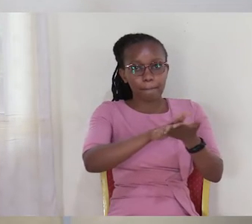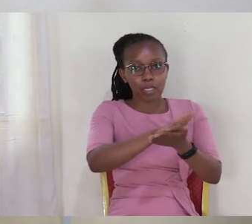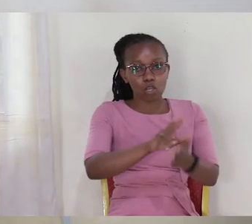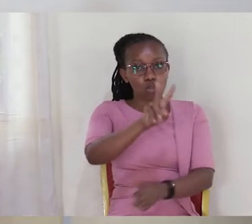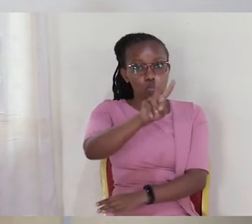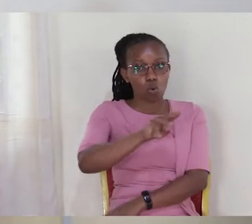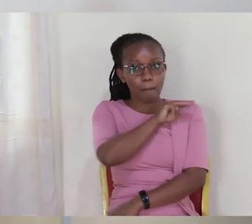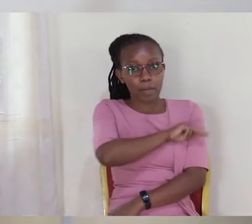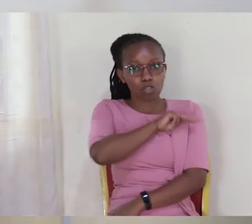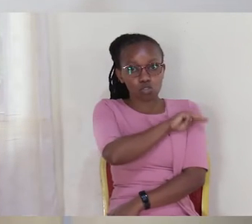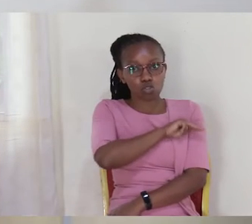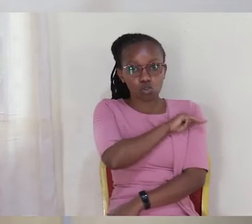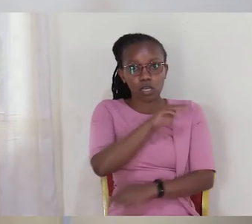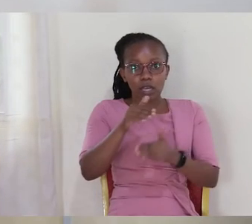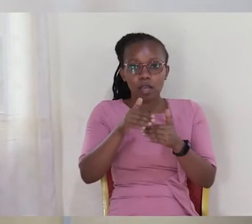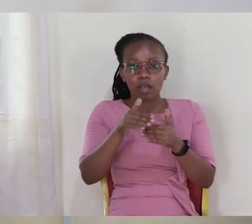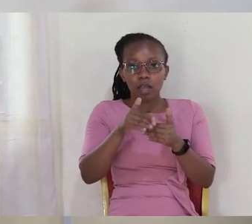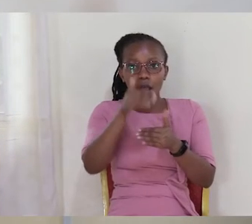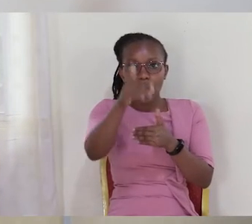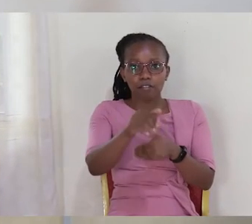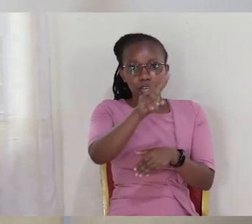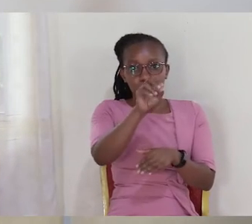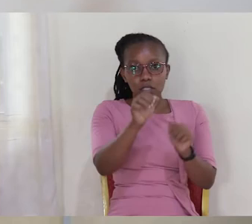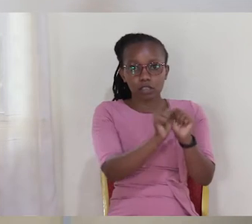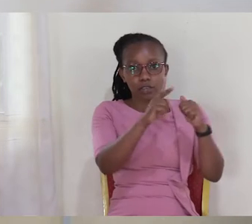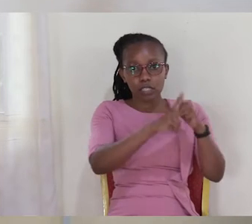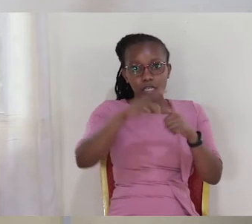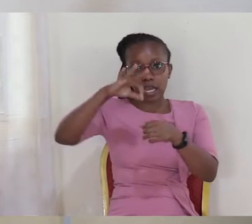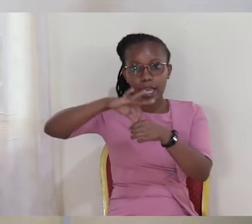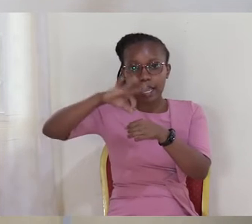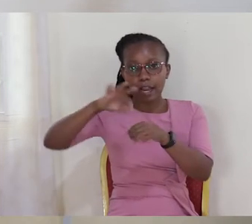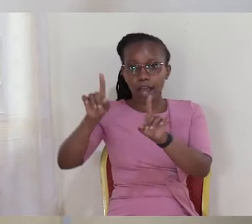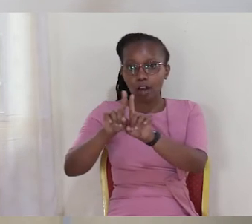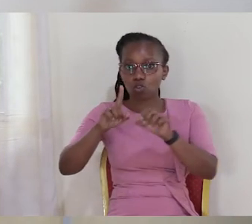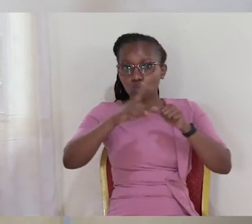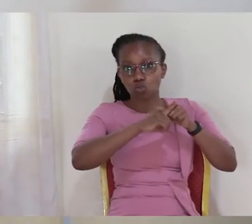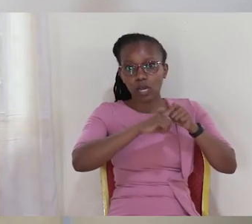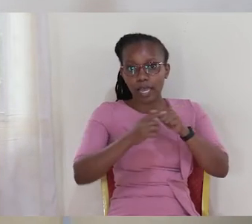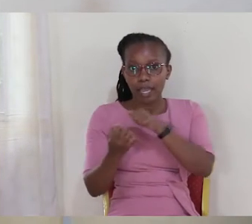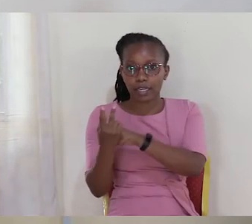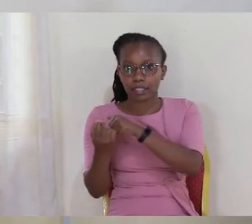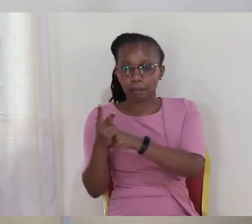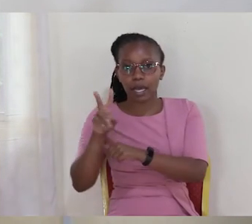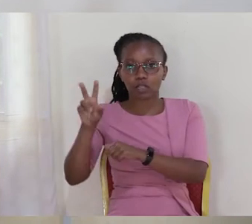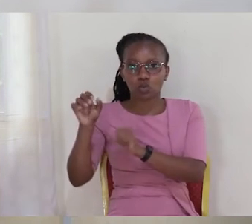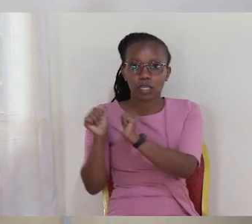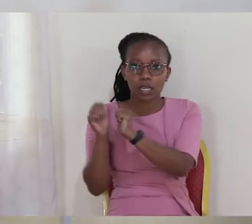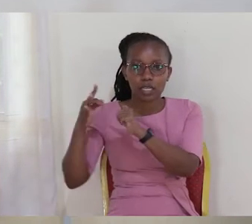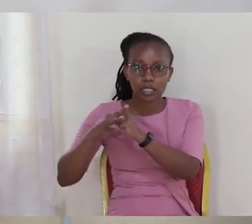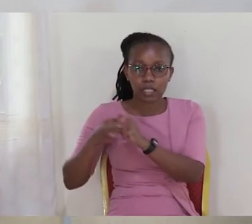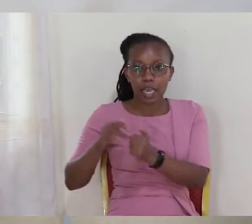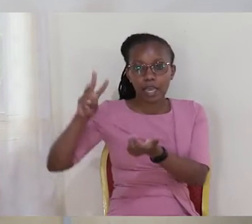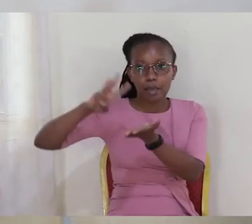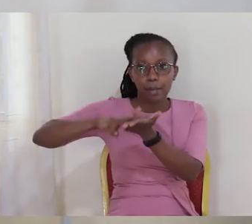missions following the 2017 elections and conducted in July and December 2018 in